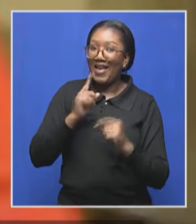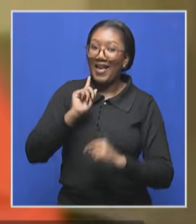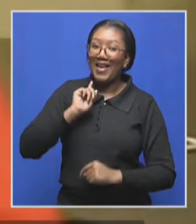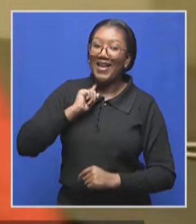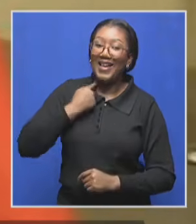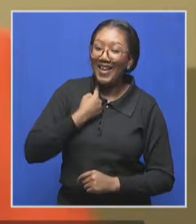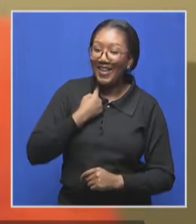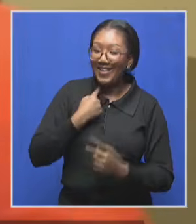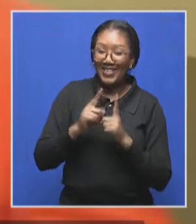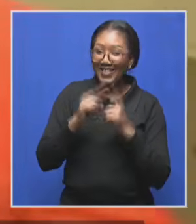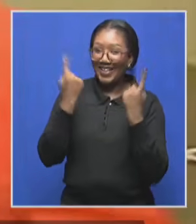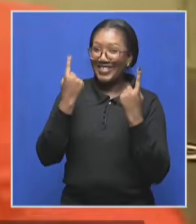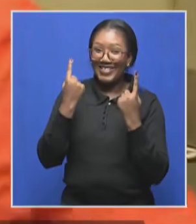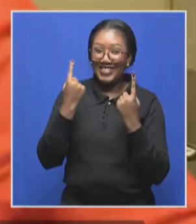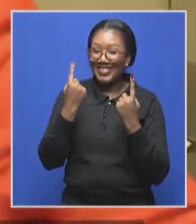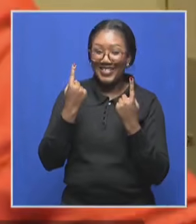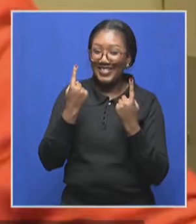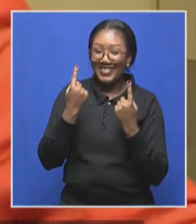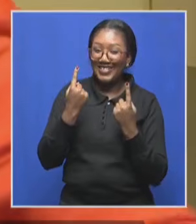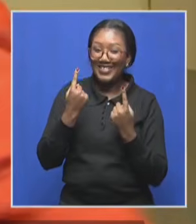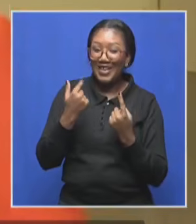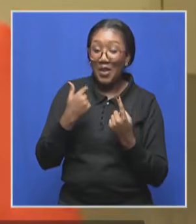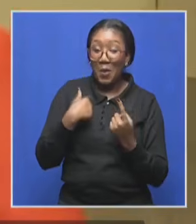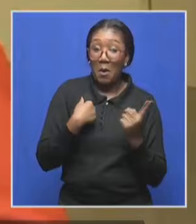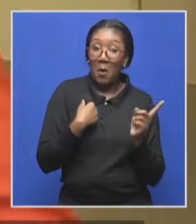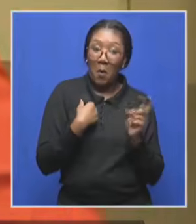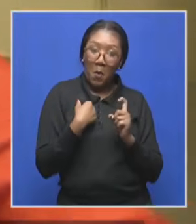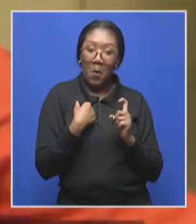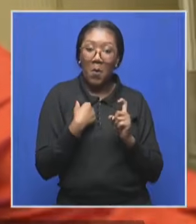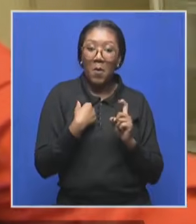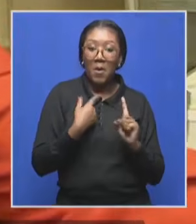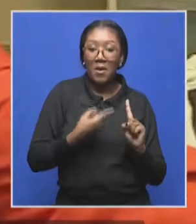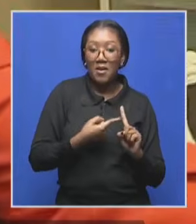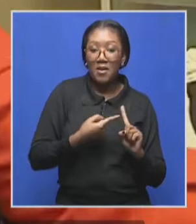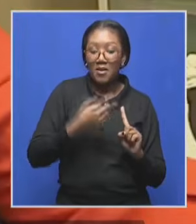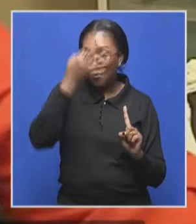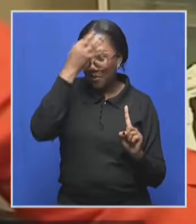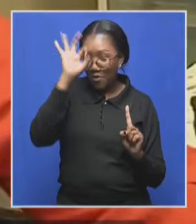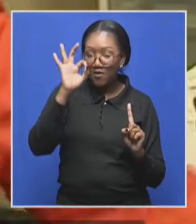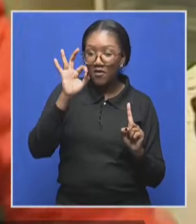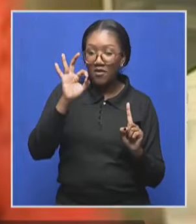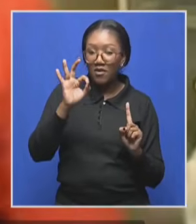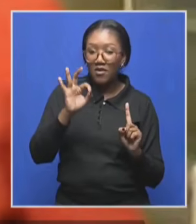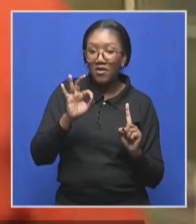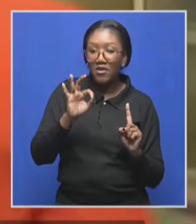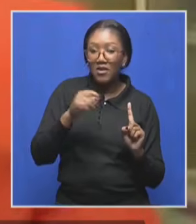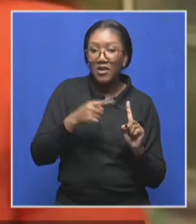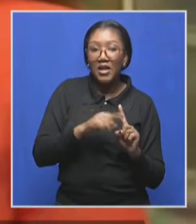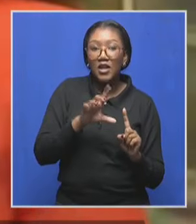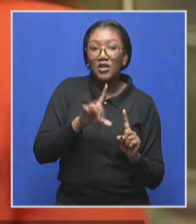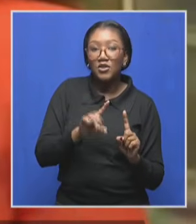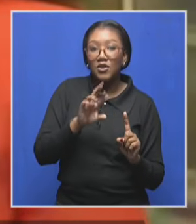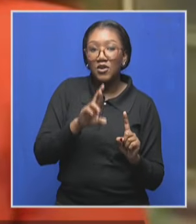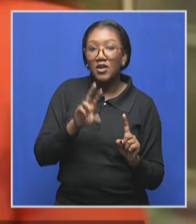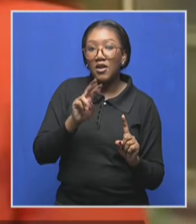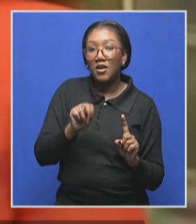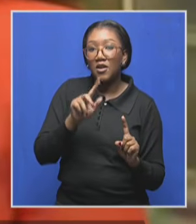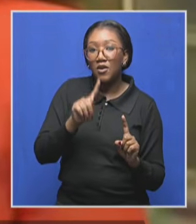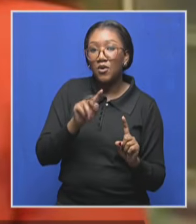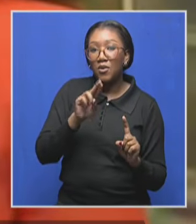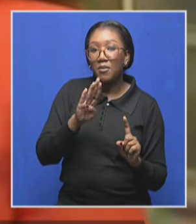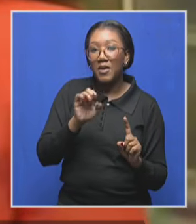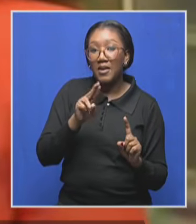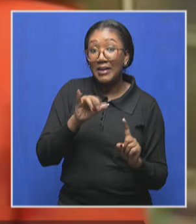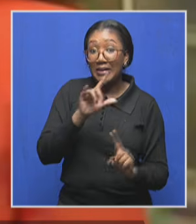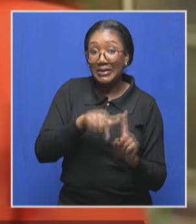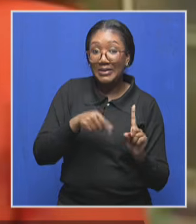public television. However, I will then call on, I think, Prof. Dr. Nkumbeni, who is actually an